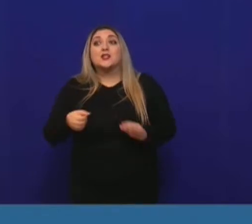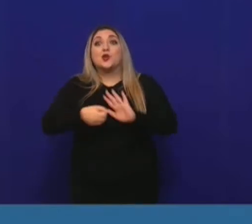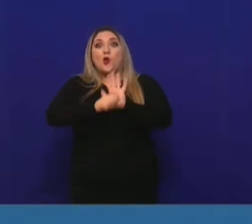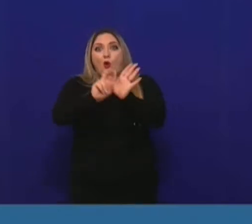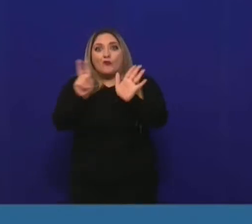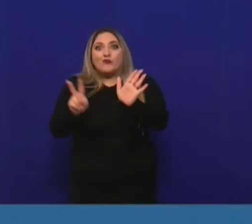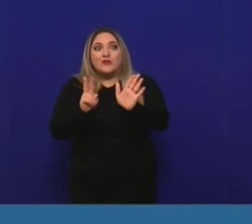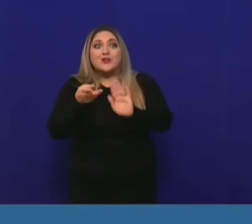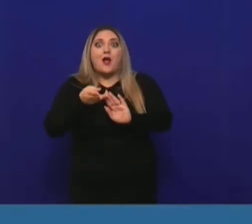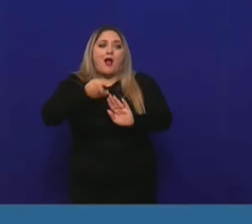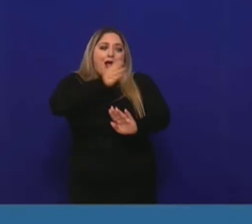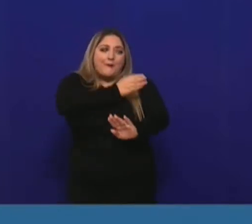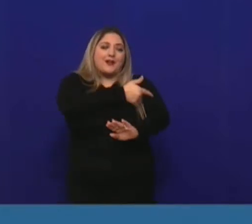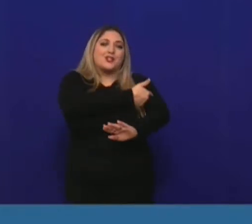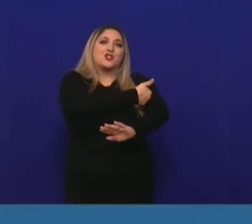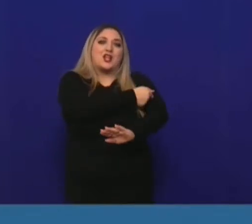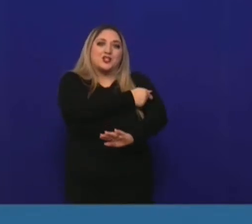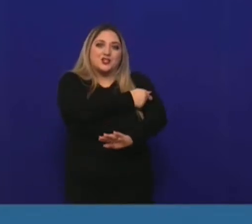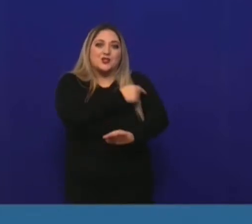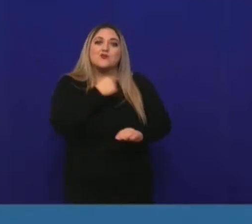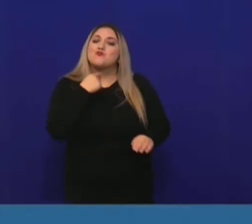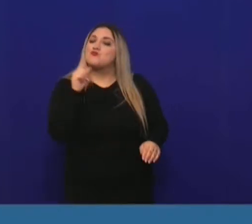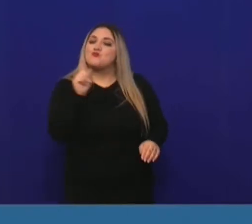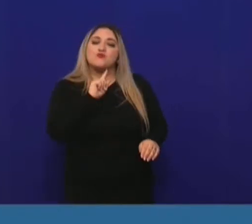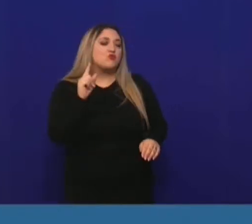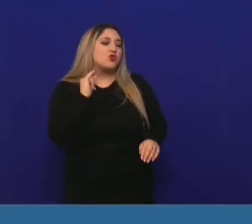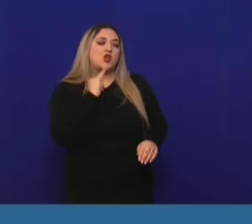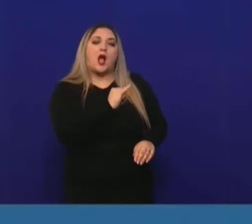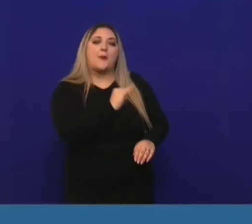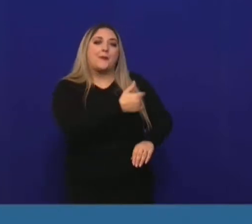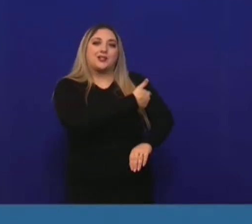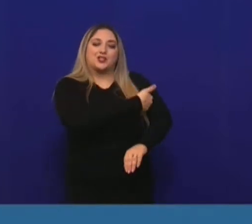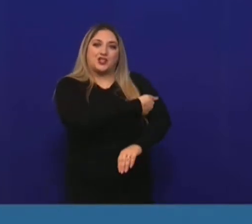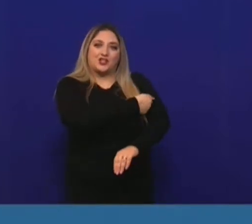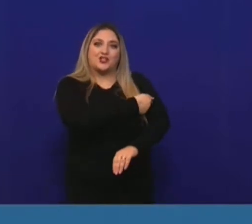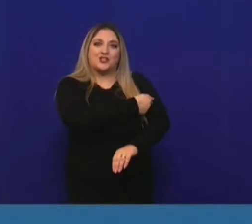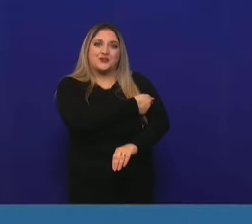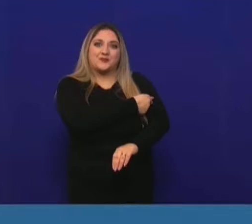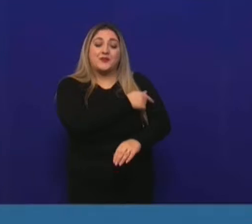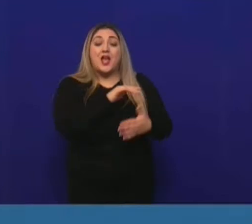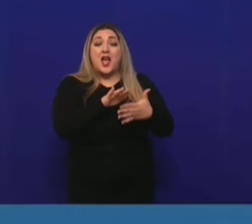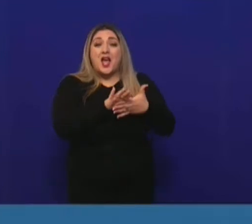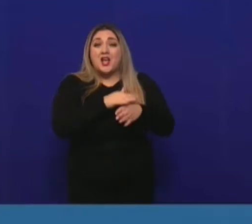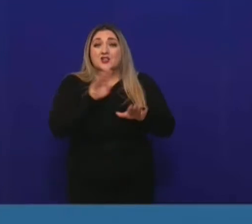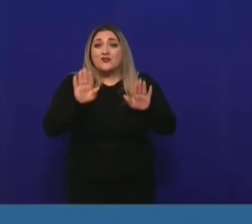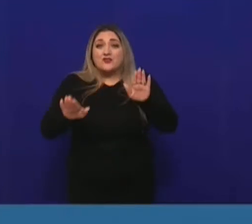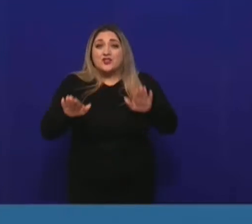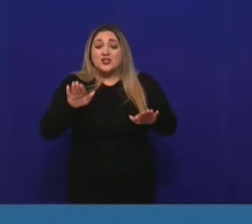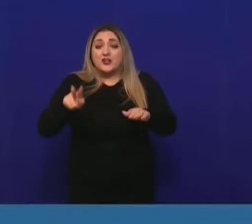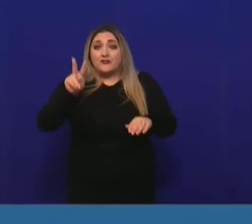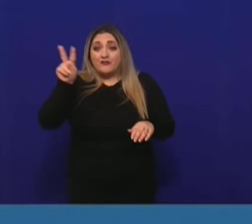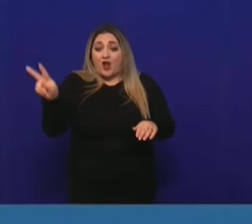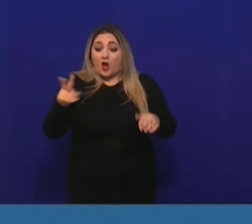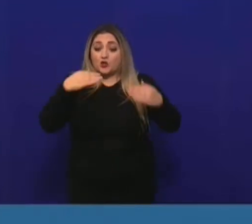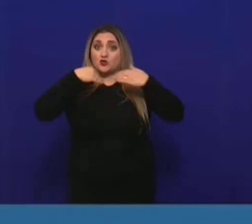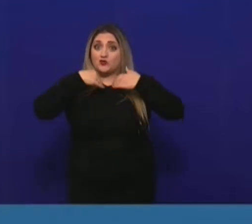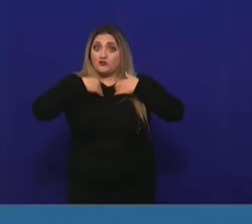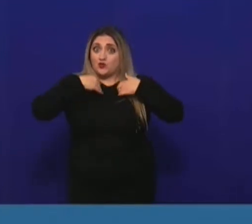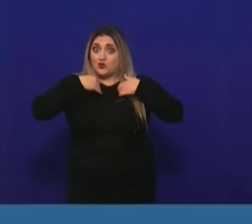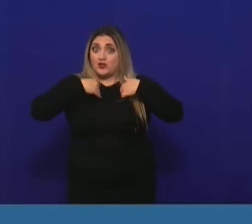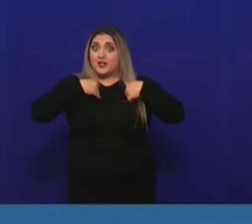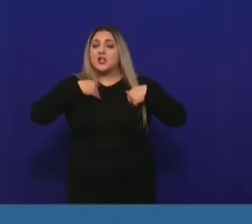propju t-tilqima. Du niftakru li l-incubation period ġifier meta iltaqa' mal-virus sakemm jibdew ħorġin is-sintomi jista' jkun up